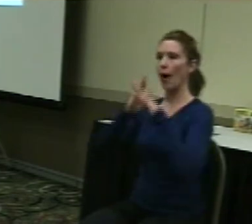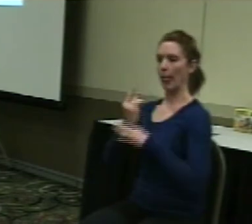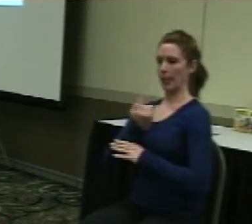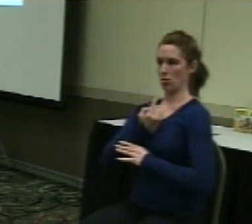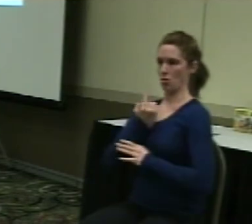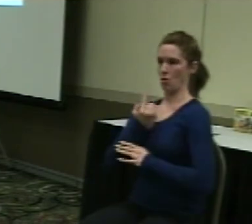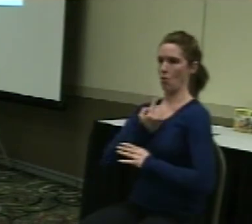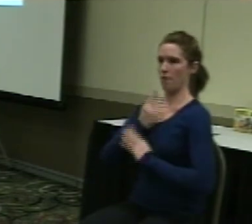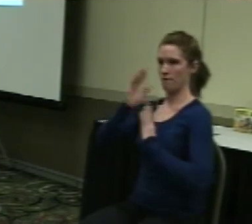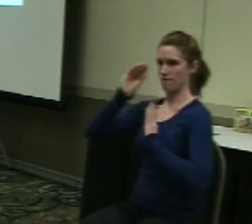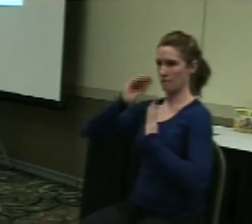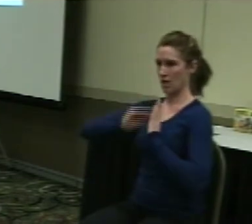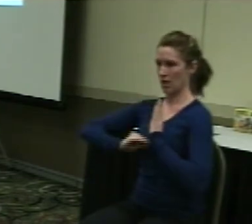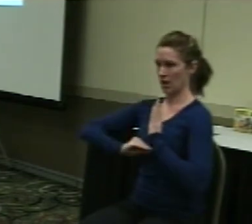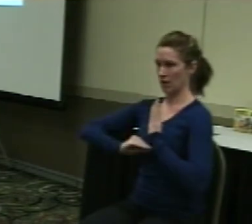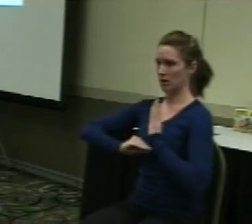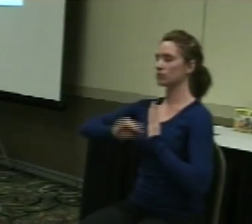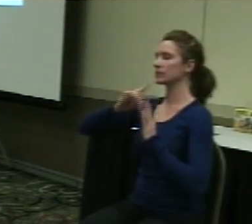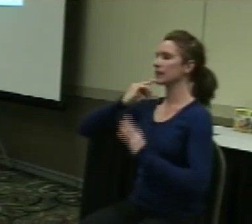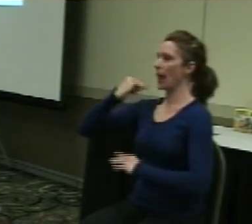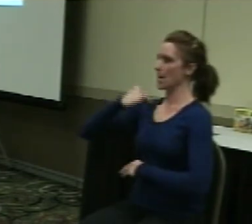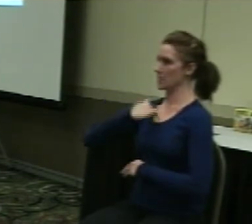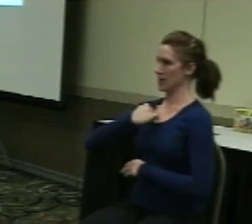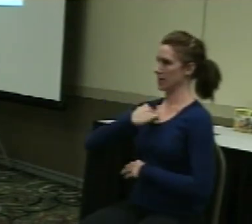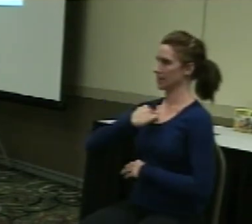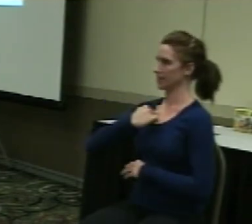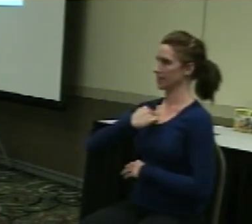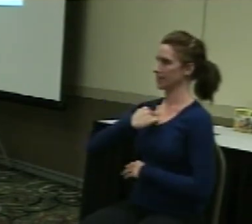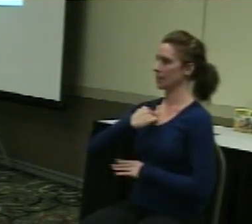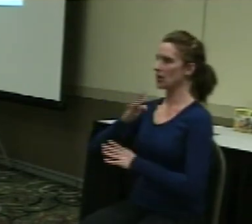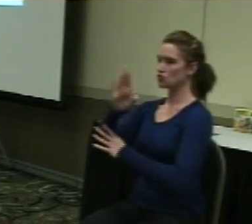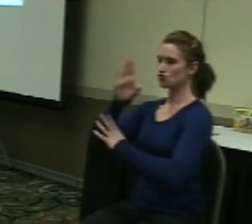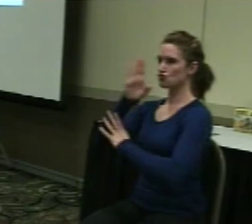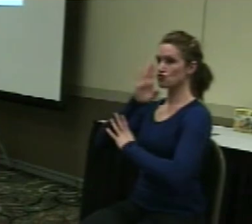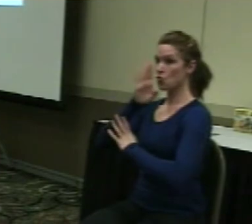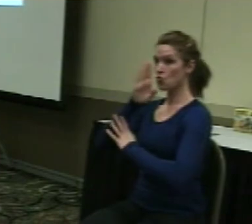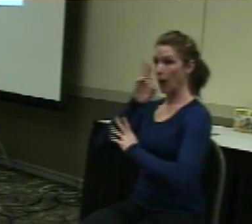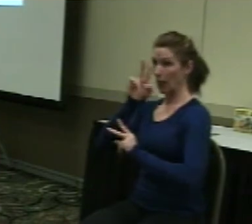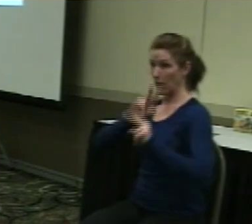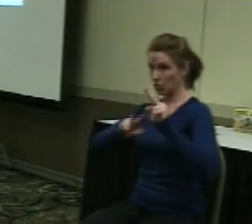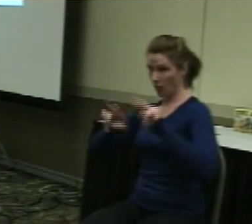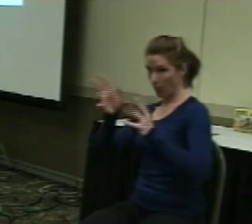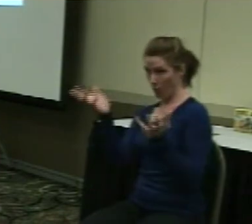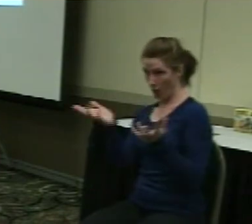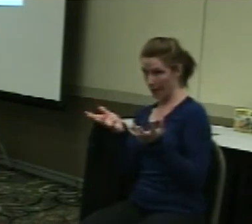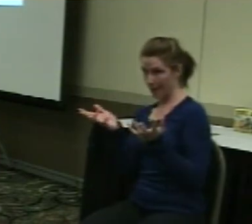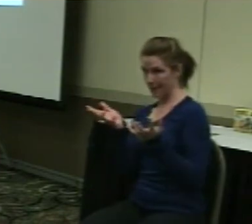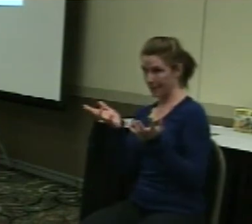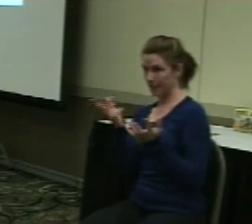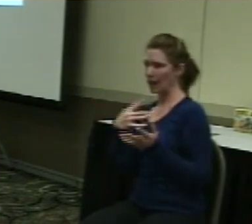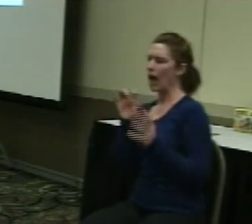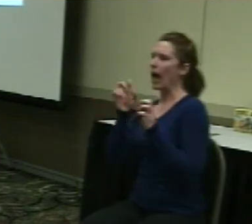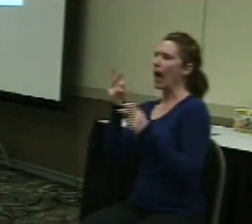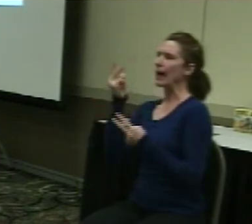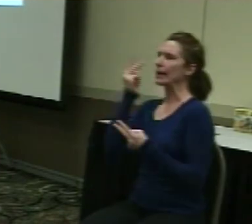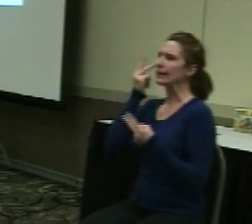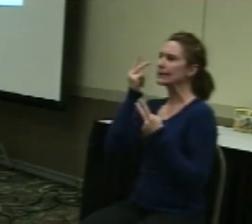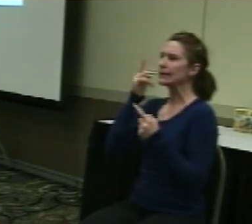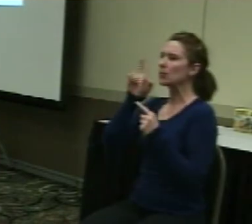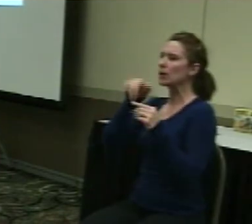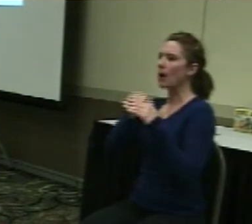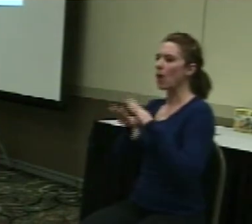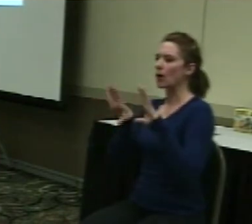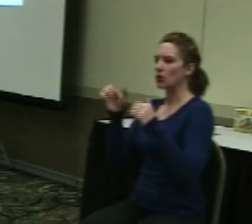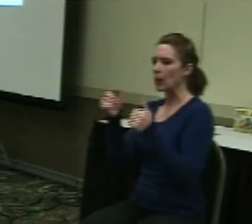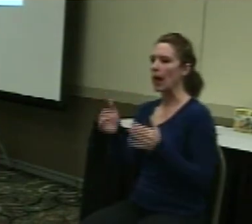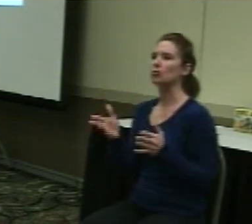quietly tell me what is directly observable? I can see this when I walk